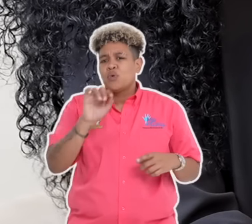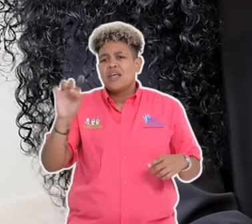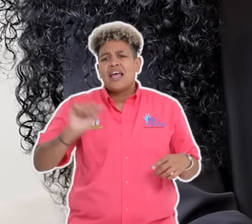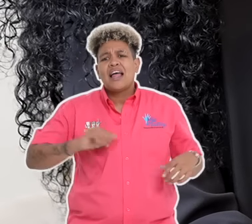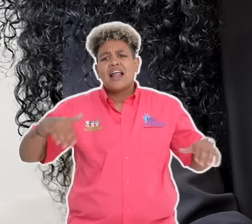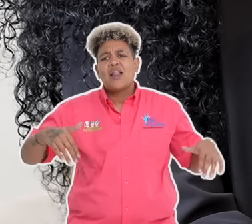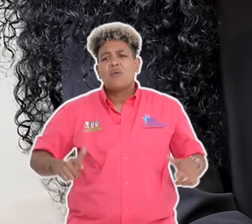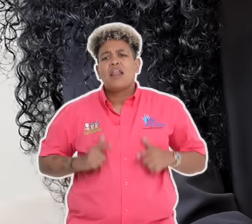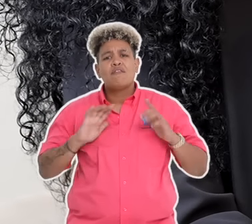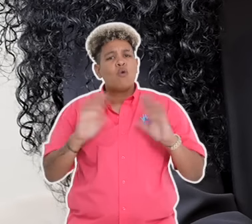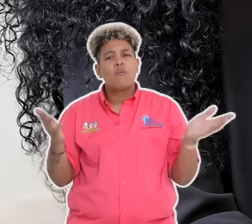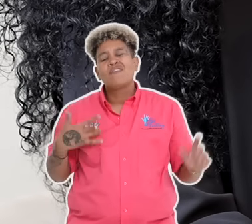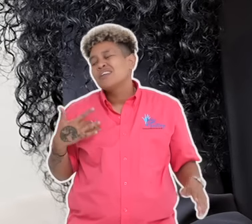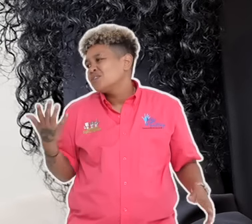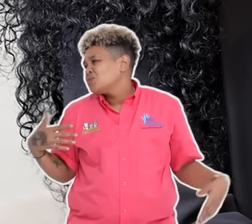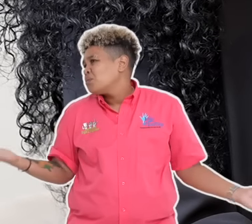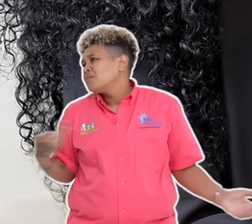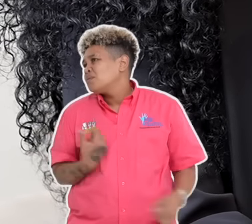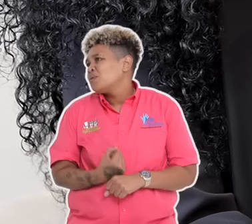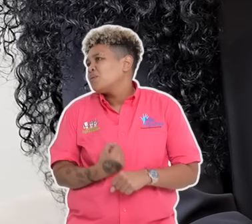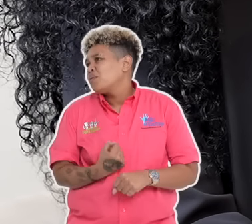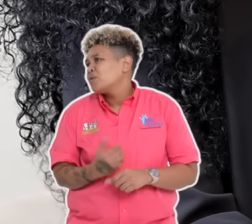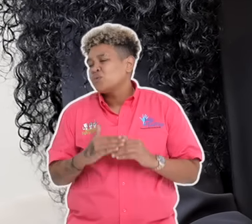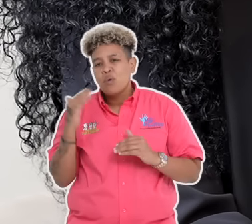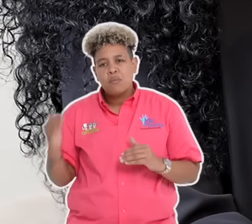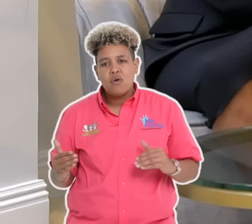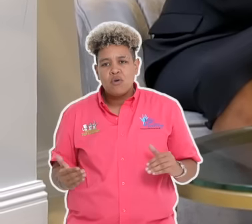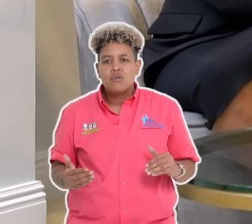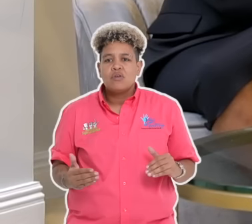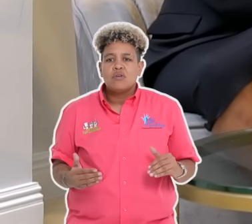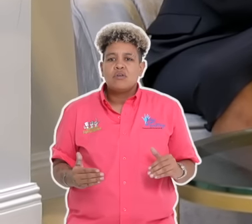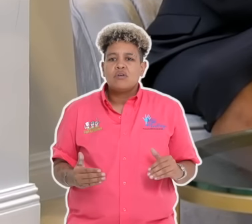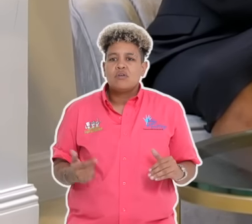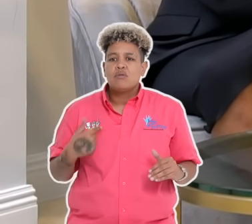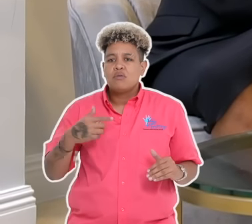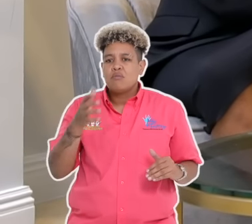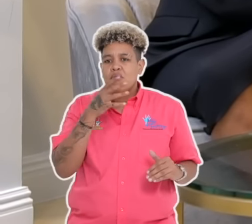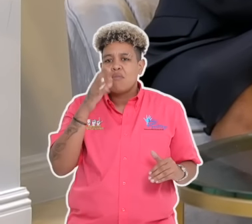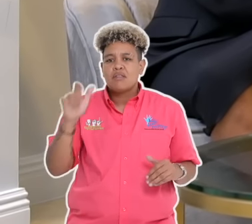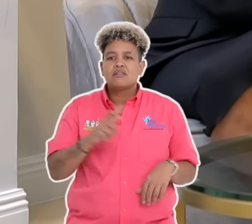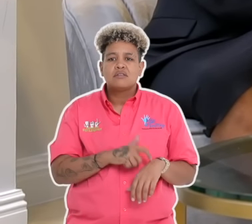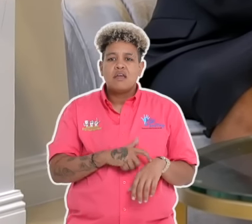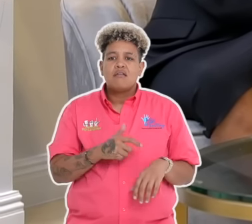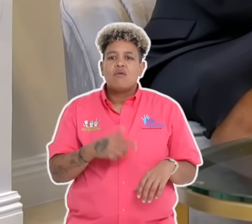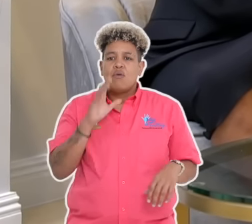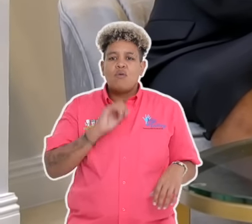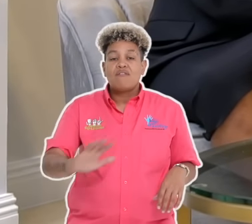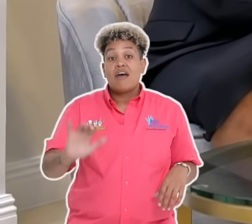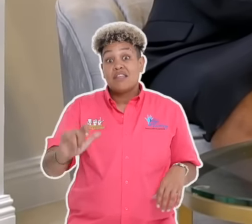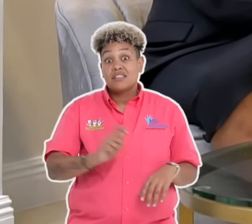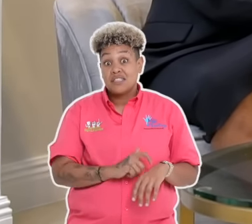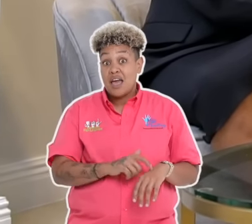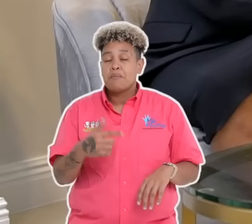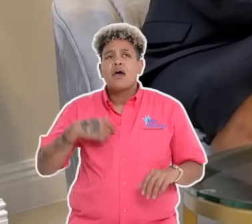point where in 2008 that I did not want to live anymore. Mm. It was too much. I couldn't handle it. And so, and you were a mom at the time? I was a mom at the